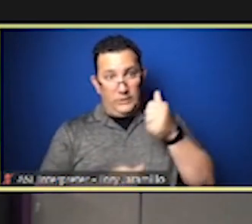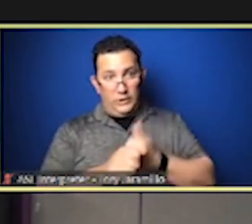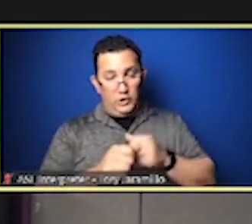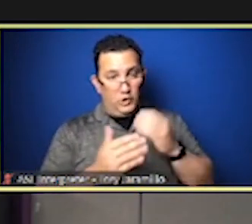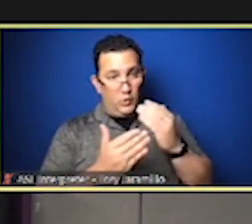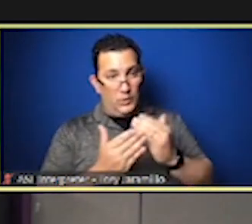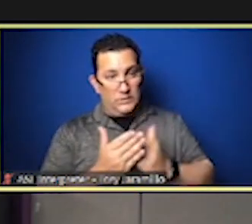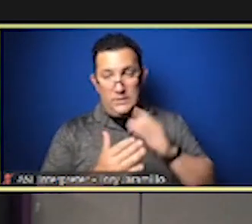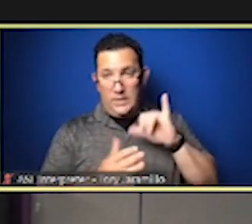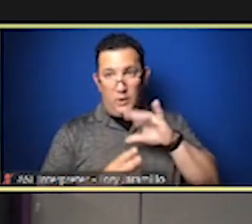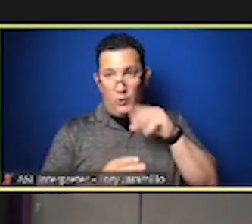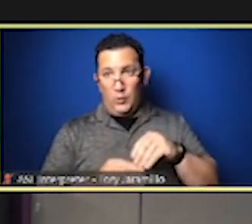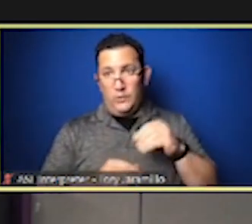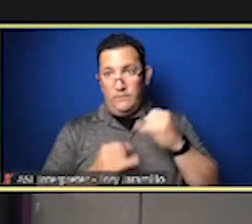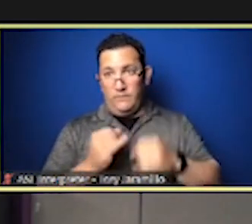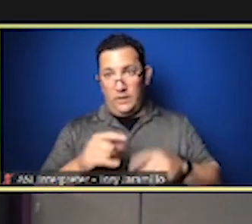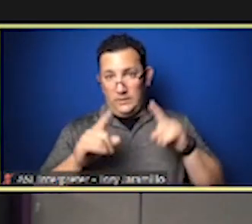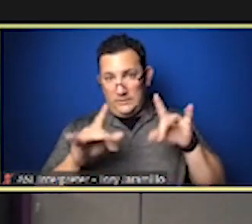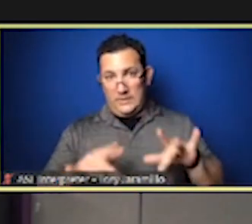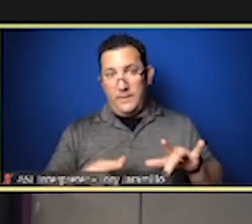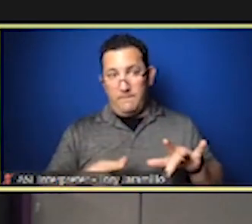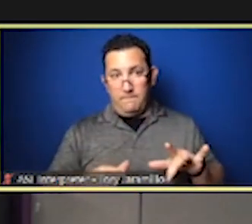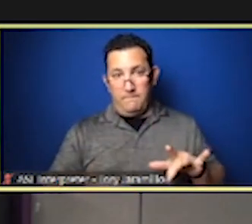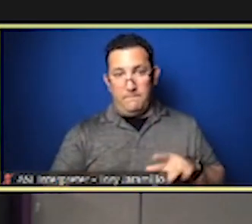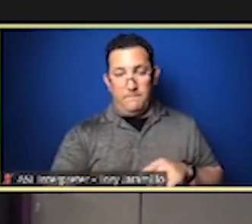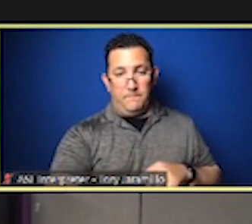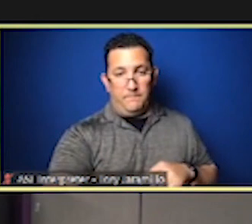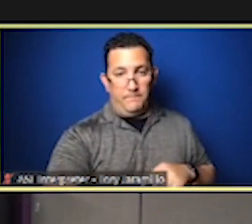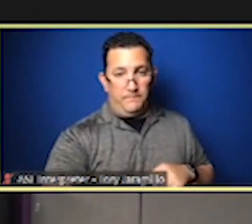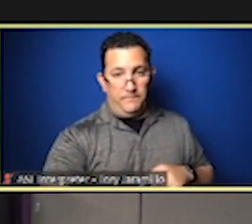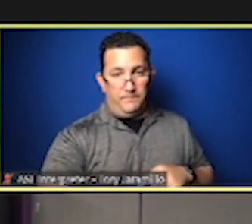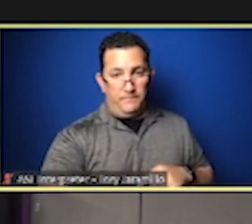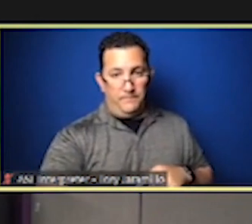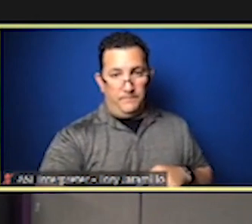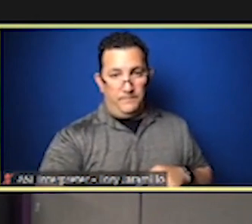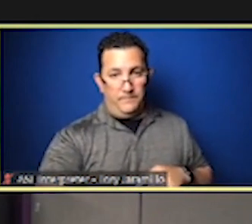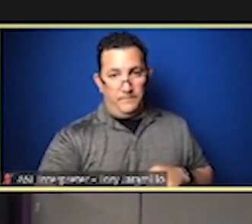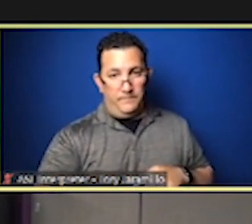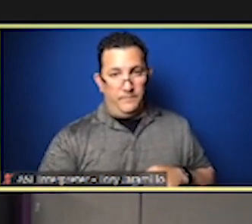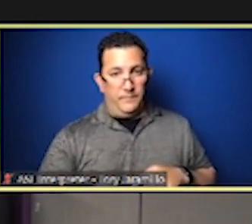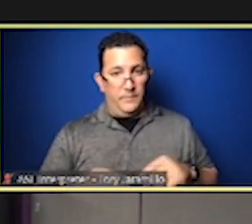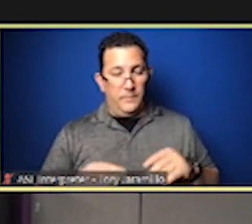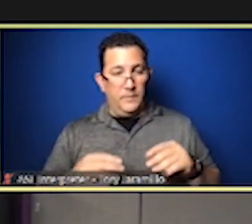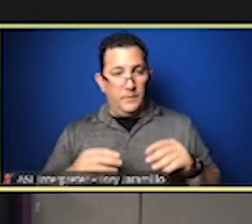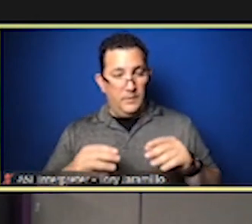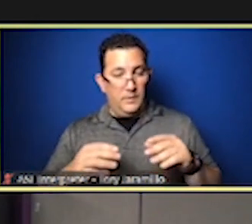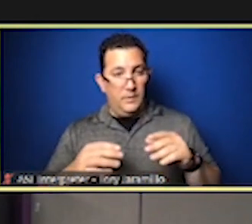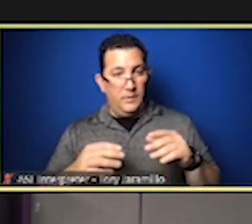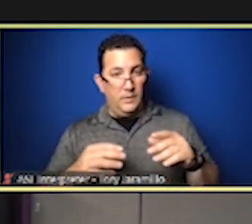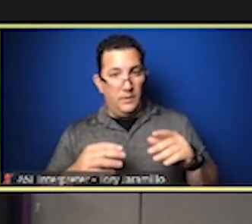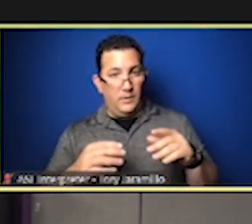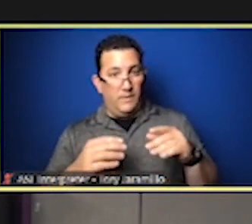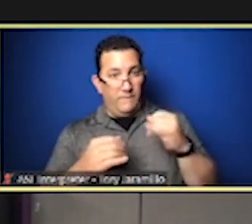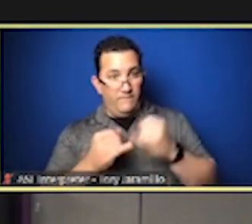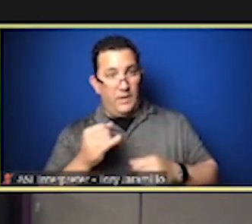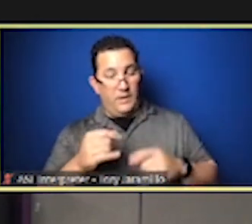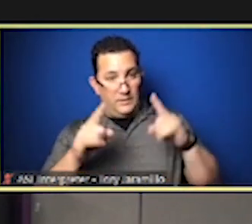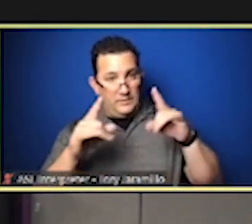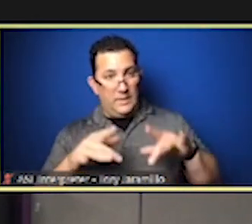that includes the final exam. So the final exam you could take up to 3 times for most